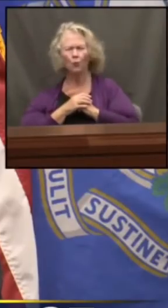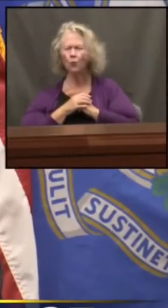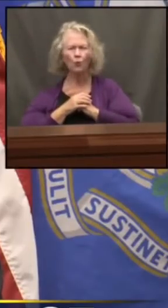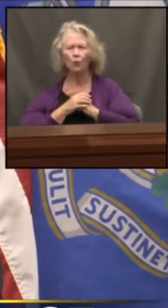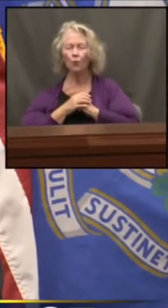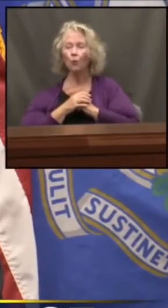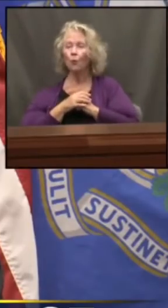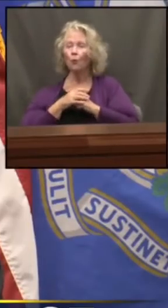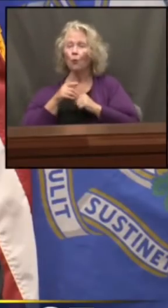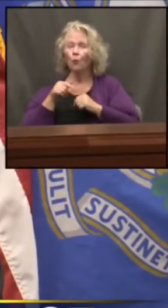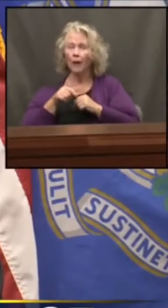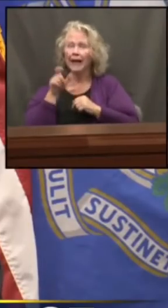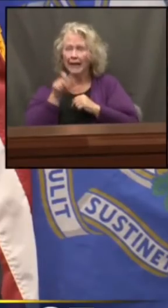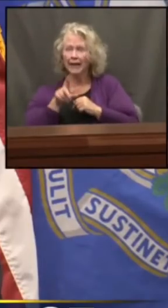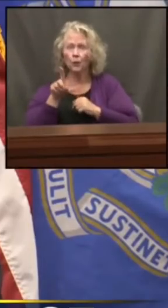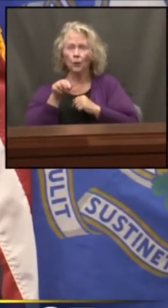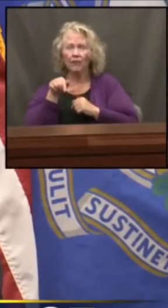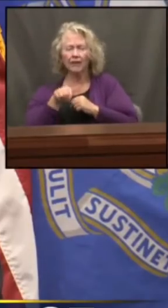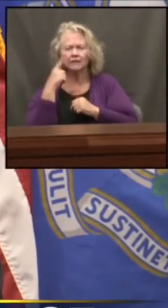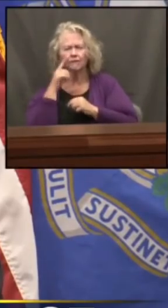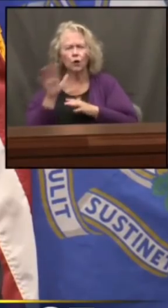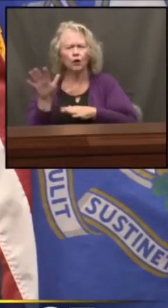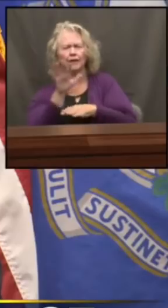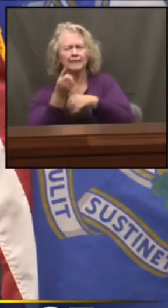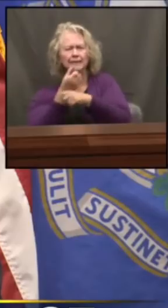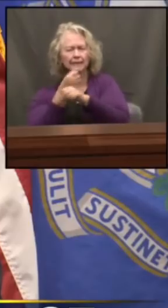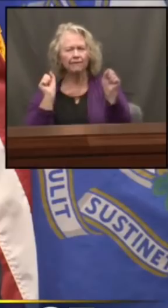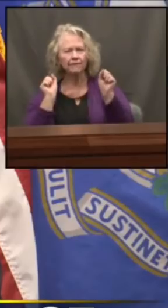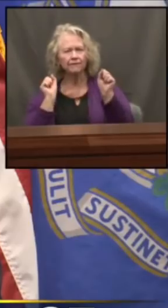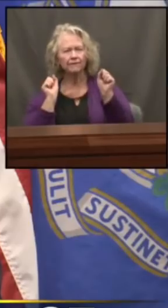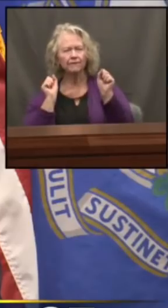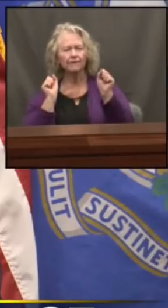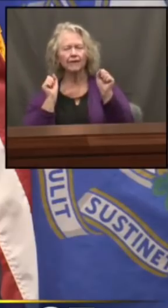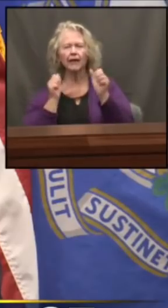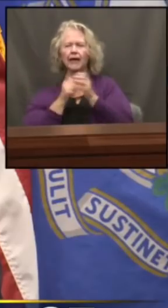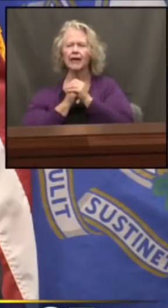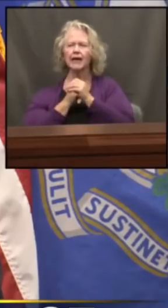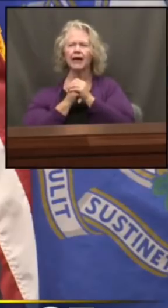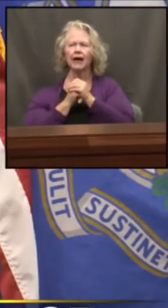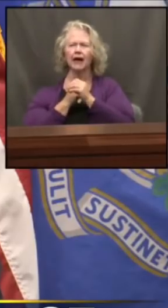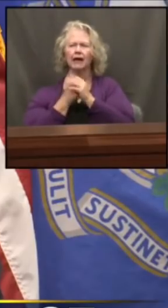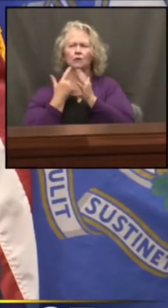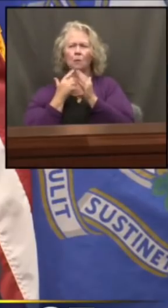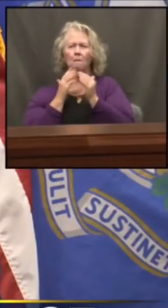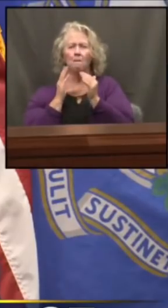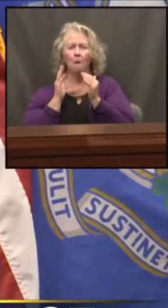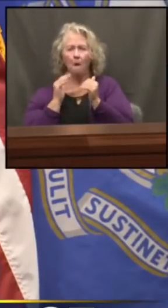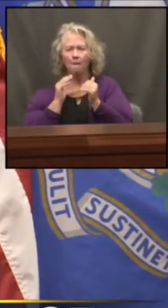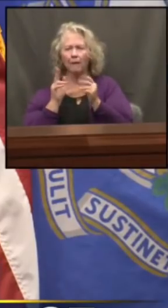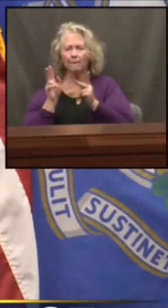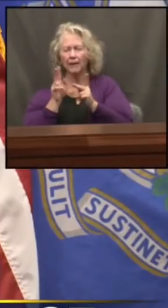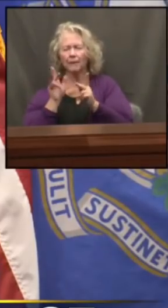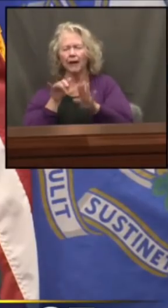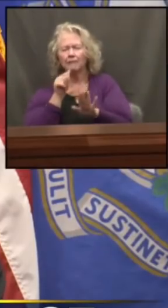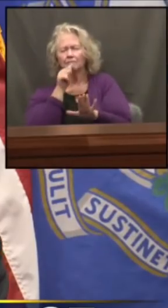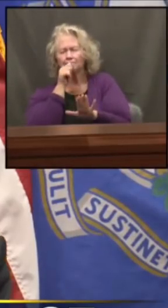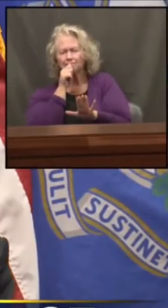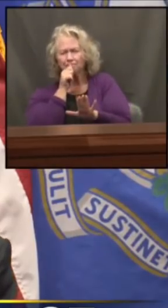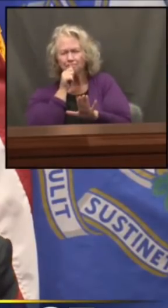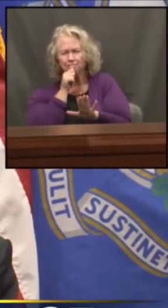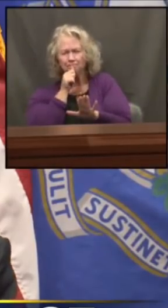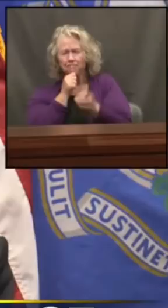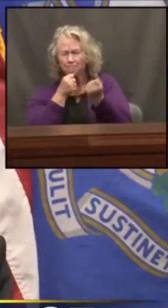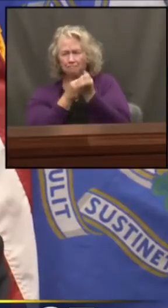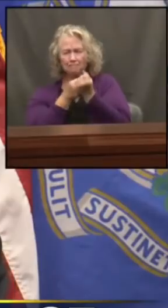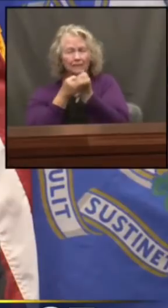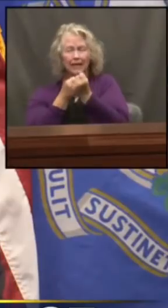These are things we got to do to keep you safe. And I just hope we can hold it together a little bit longer. I see what's